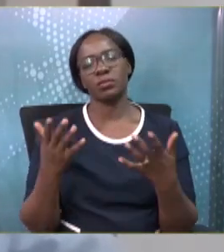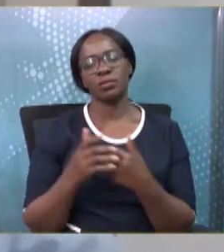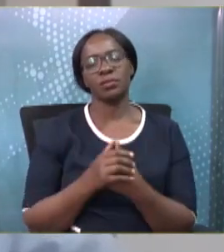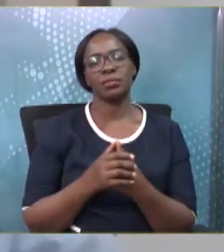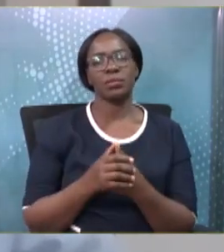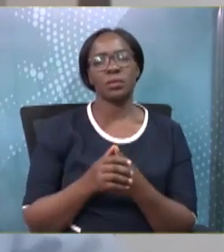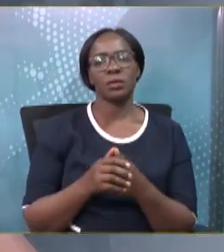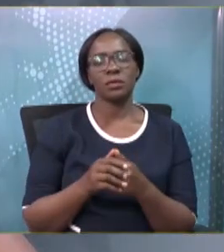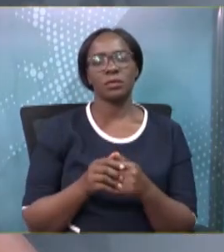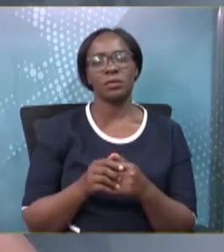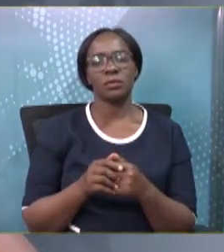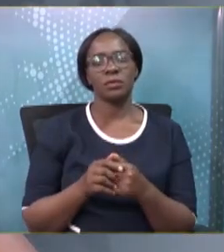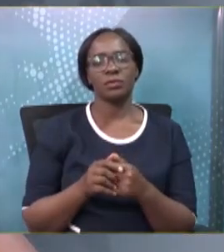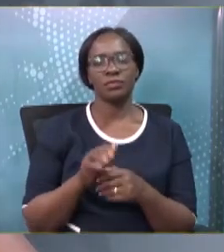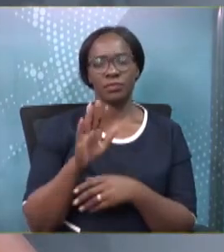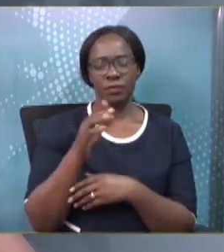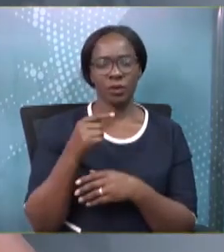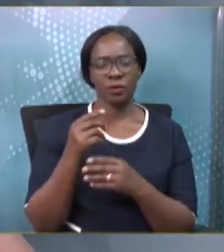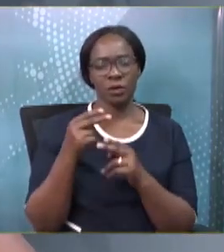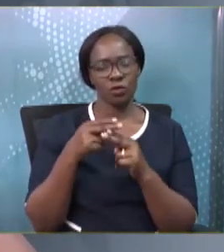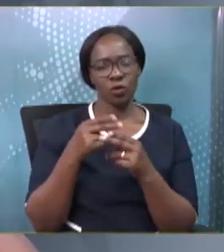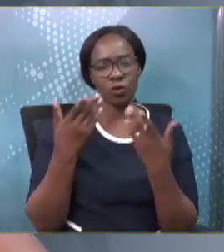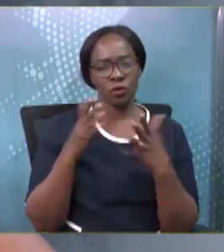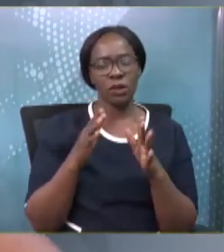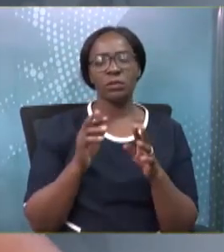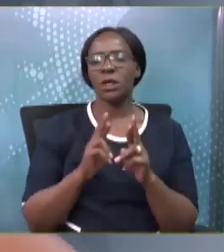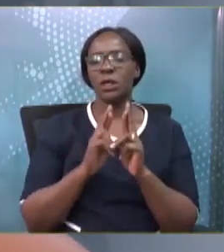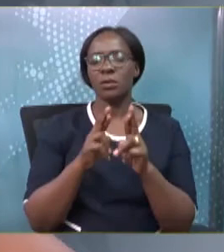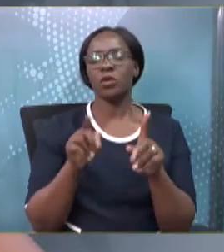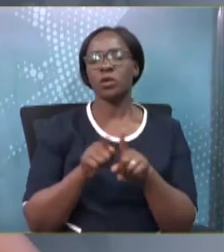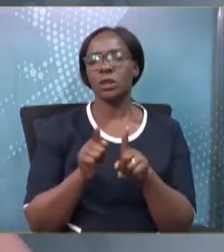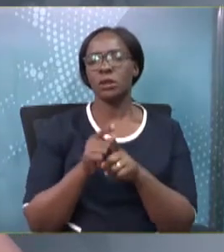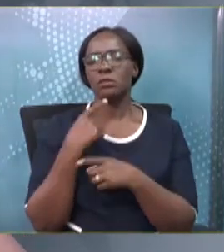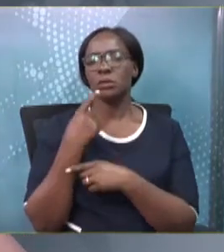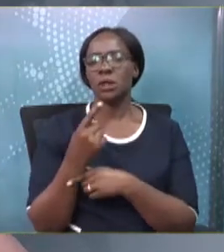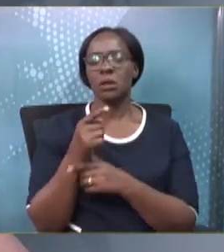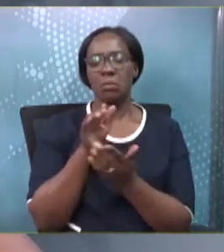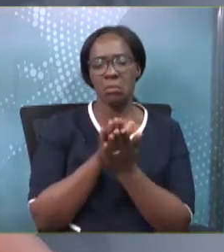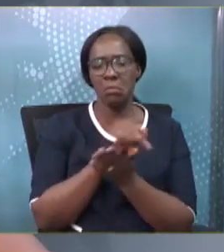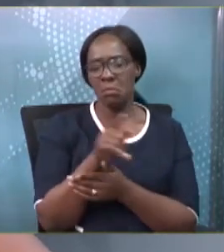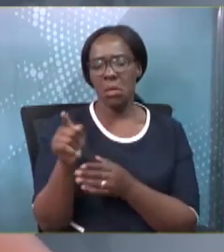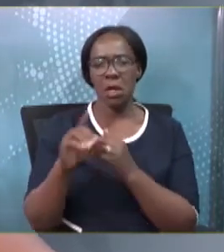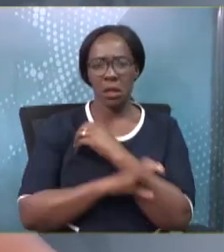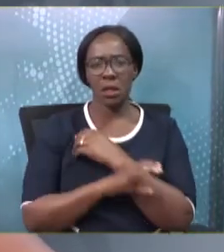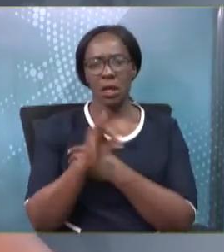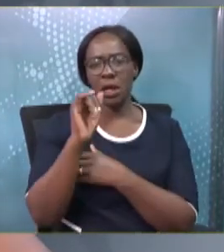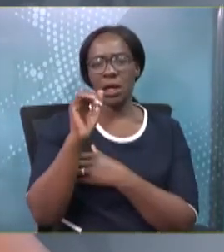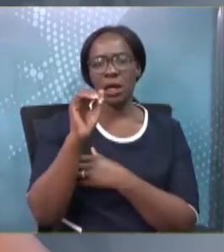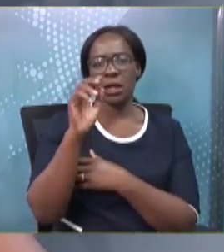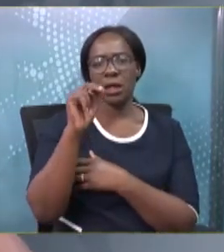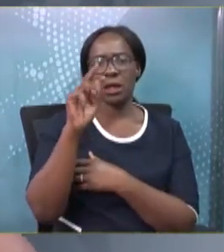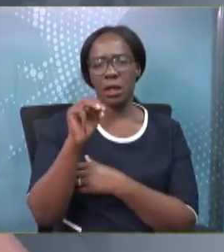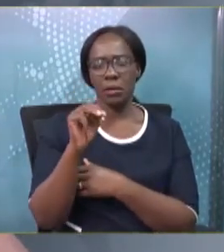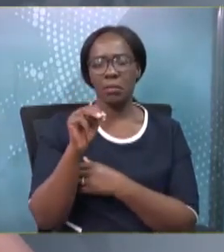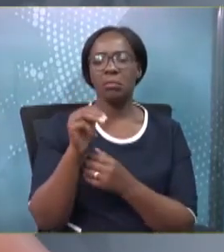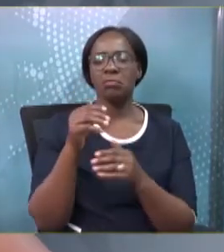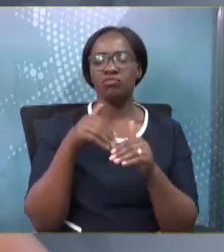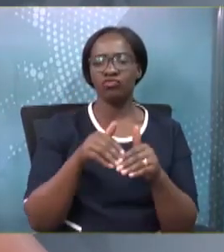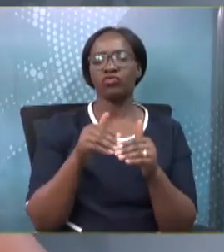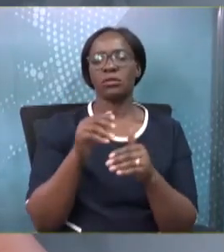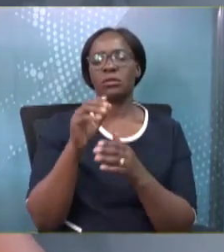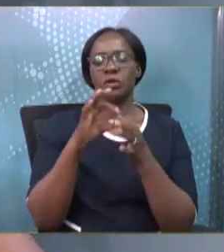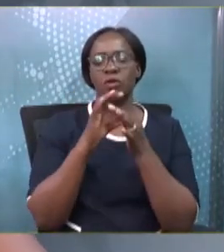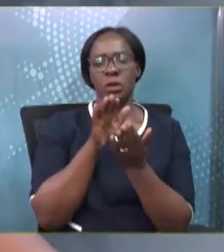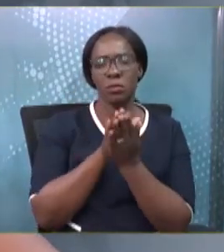Mm-hmm. Now, as we almost come to a close, the report also ranked listed banks in the country. I&M was first, followed by Coop Bank and